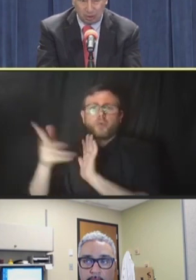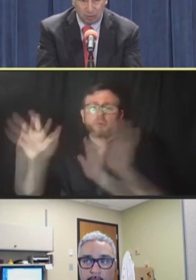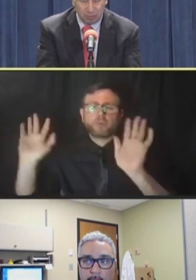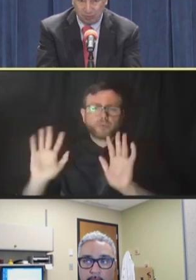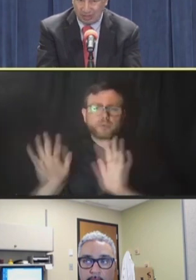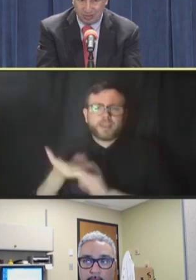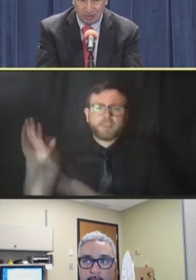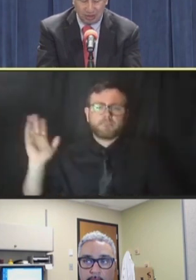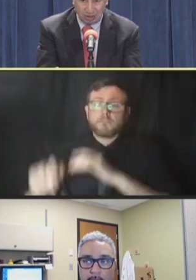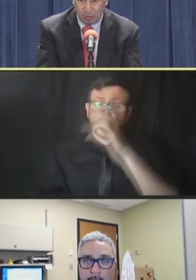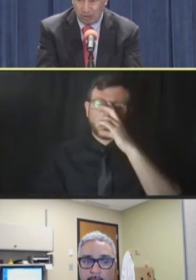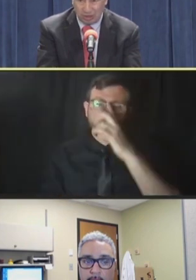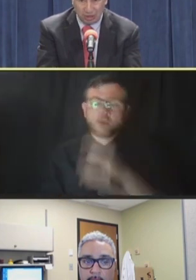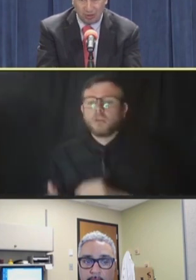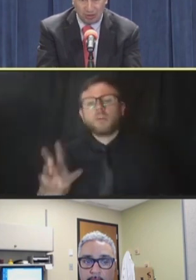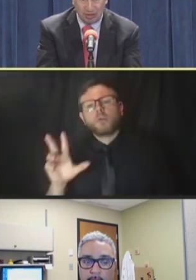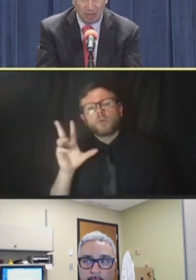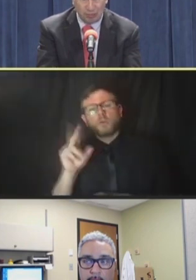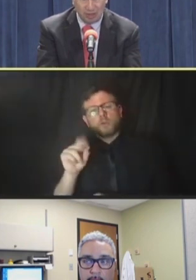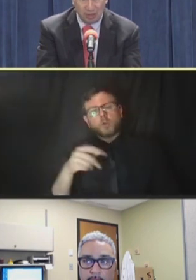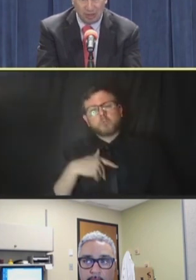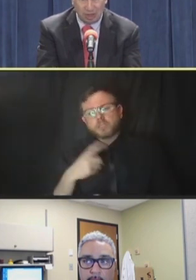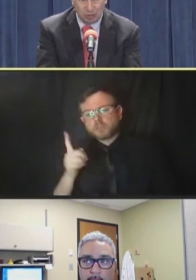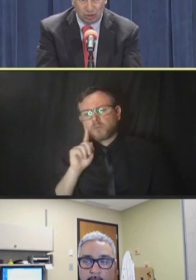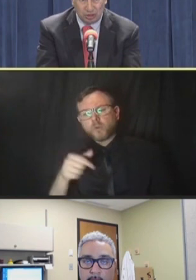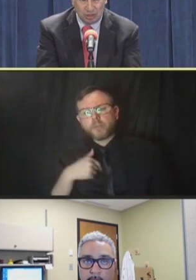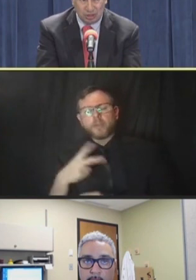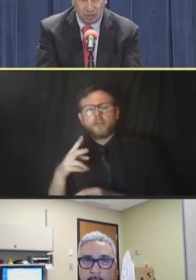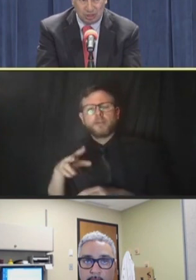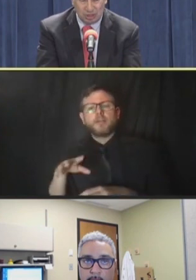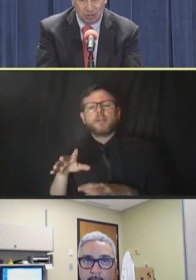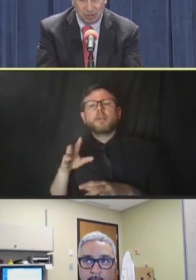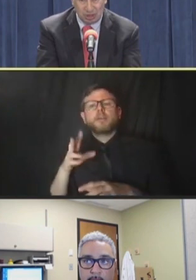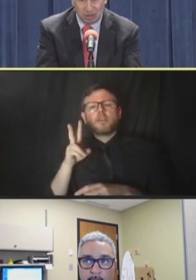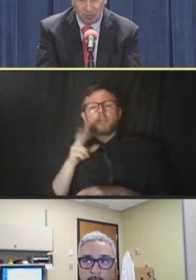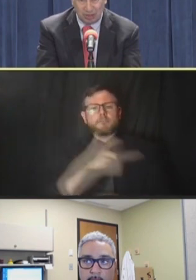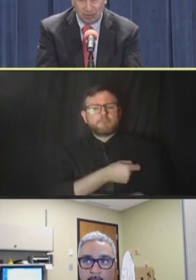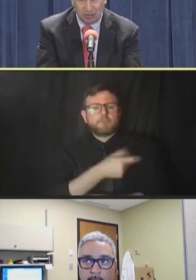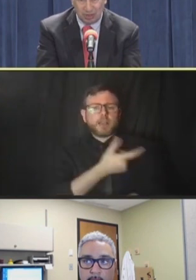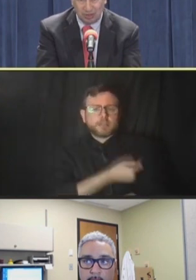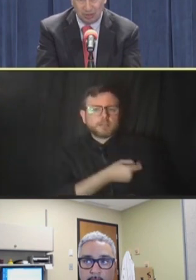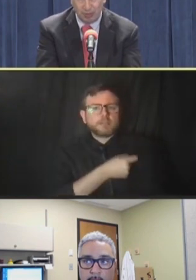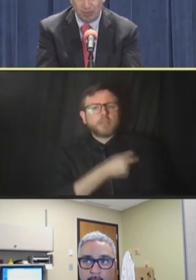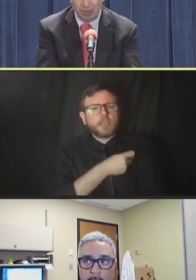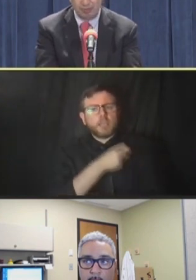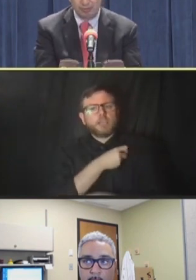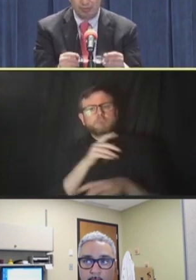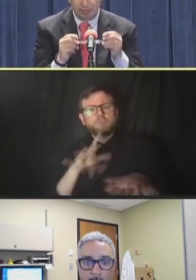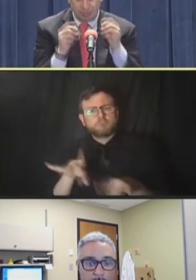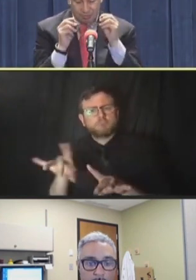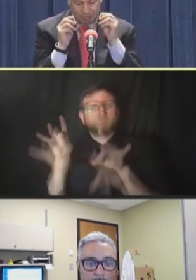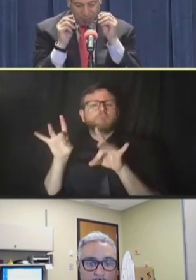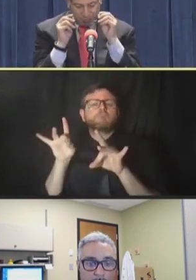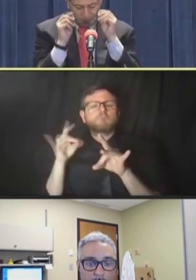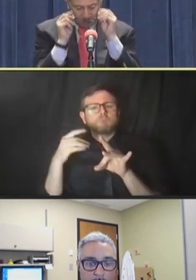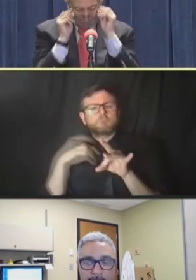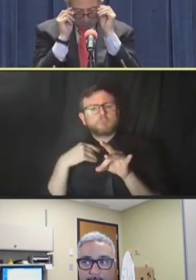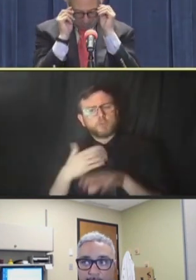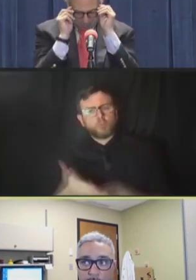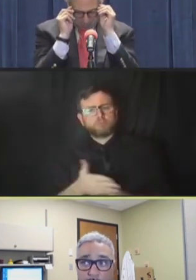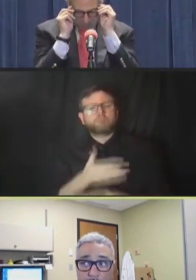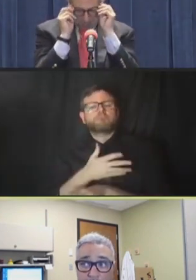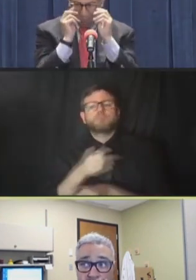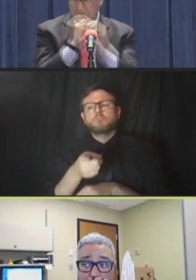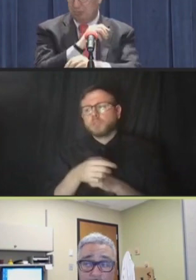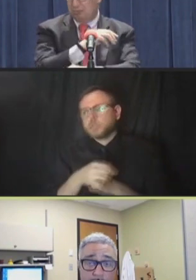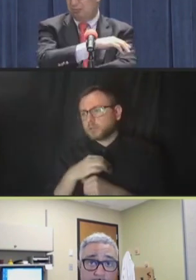to vaccine uptake and other things happen. Trust is the key to success in many of these things. If I can